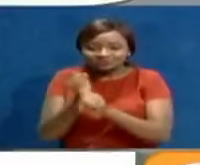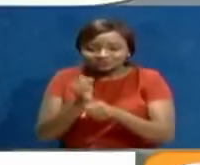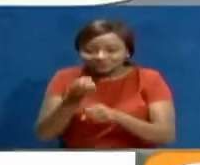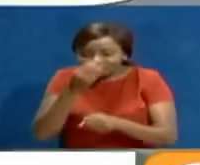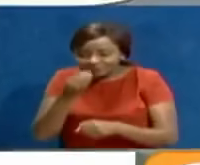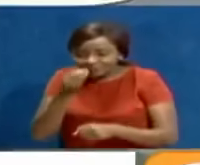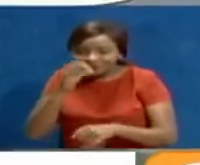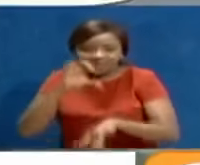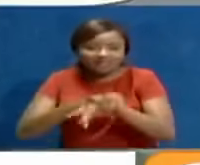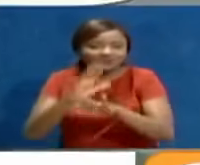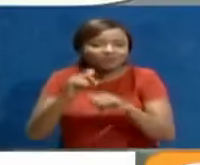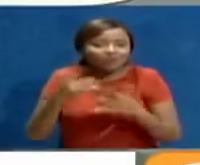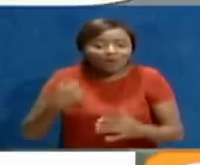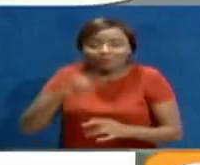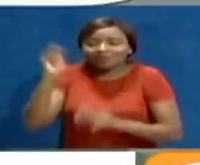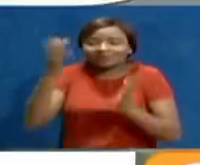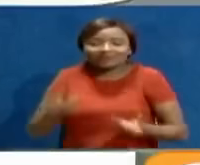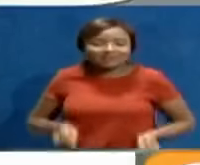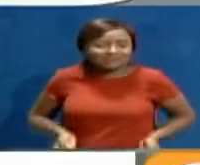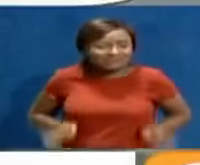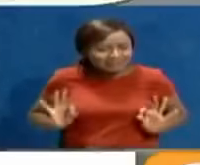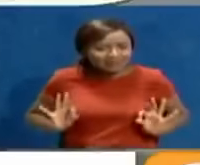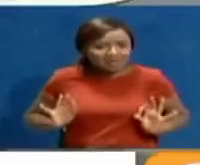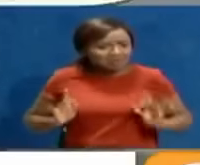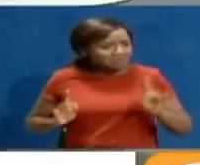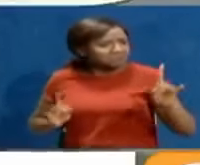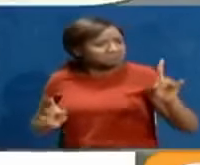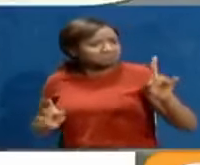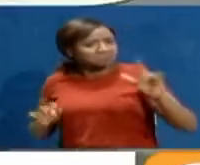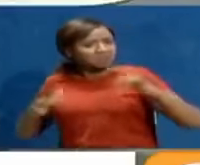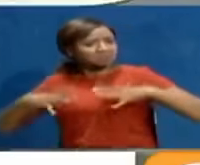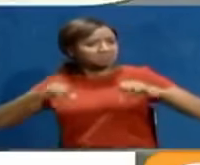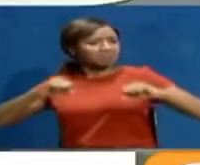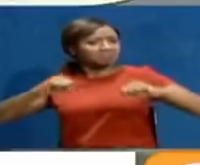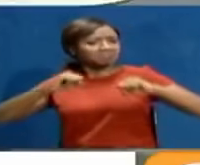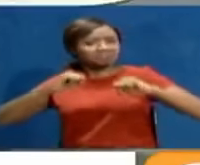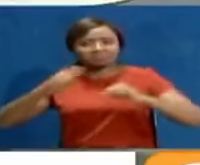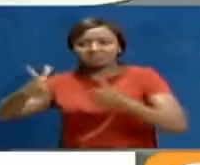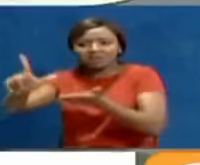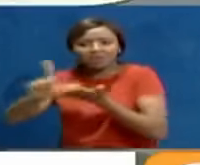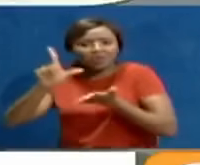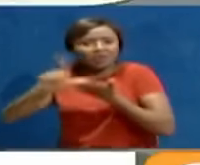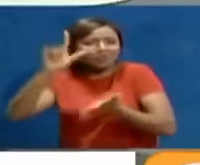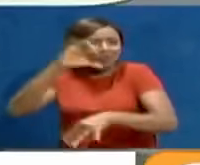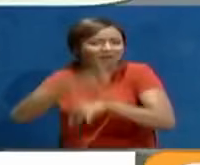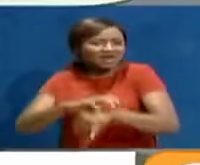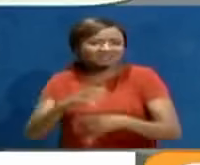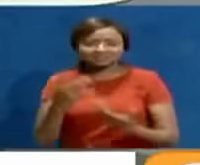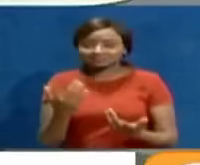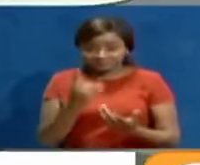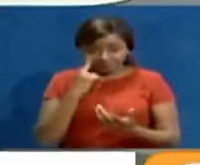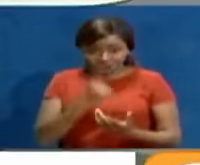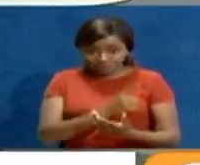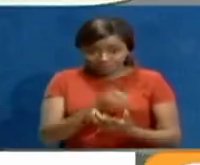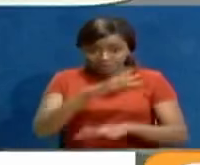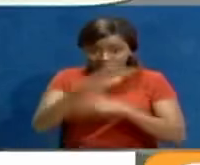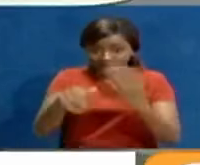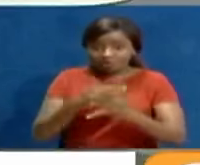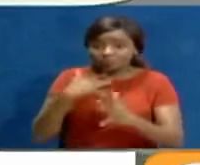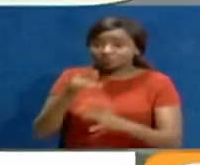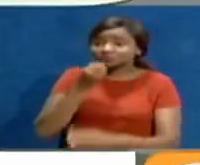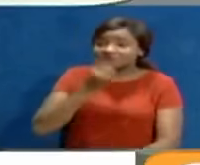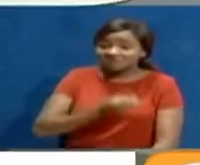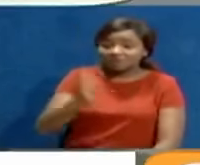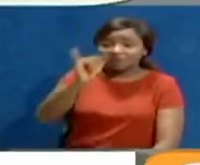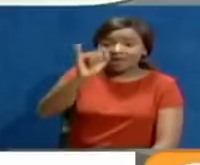on the table. We Kenyans are languishing in poverty, and yet we are still adding more burden to us. So all this was a call to IMF to stop